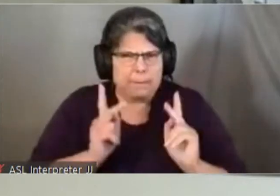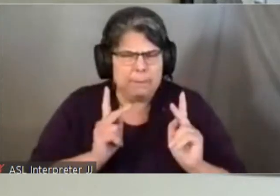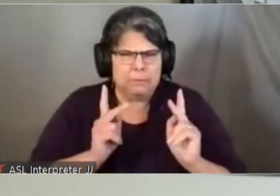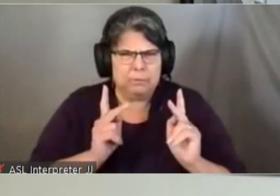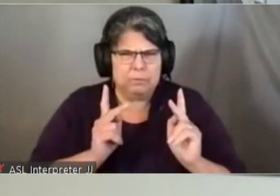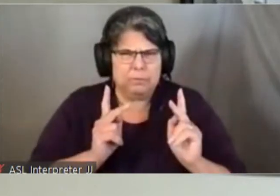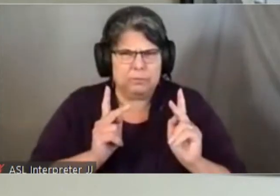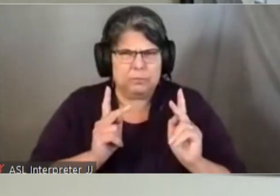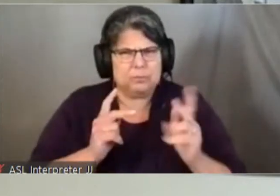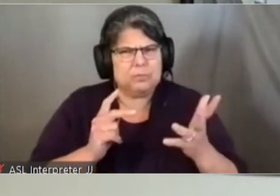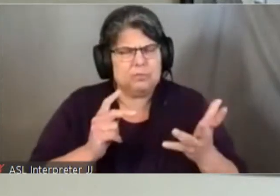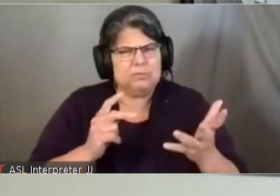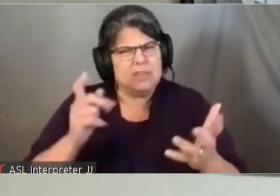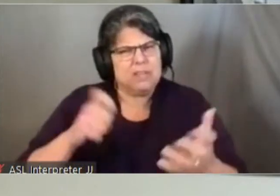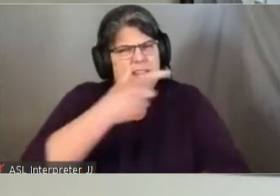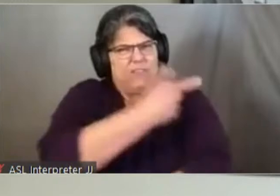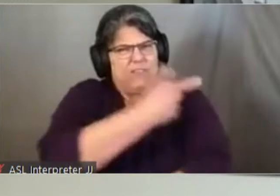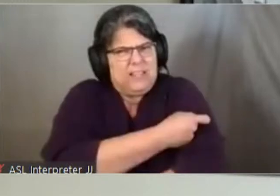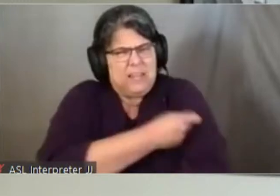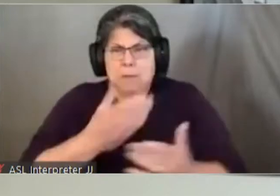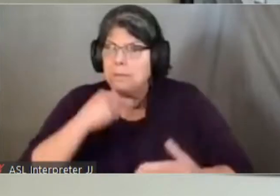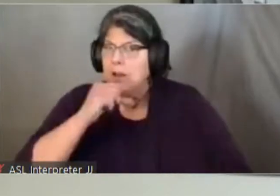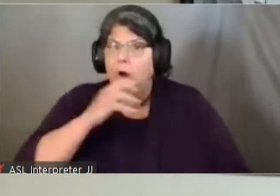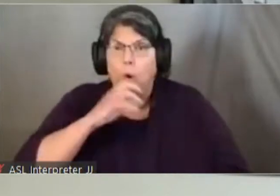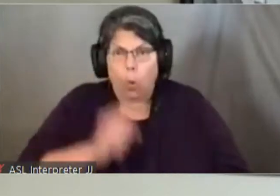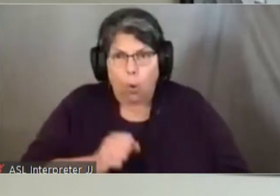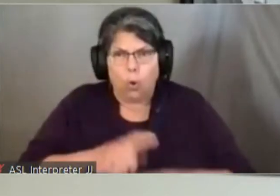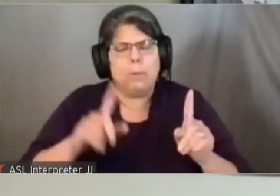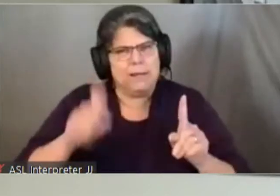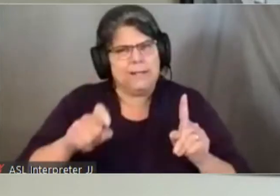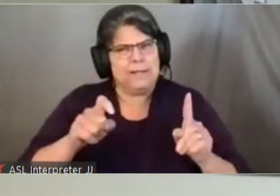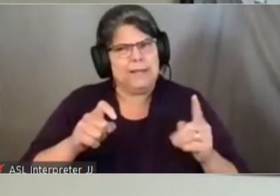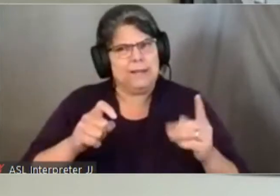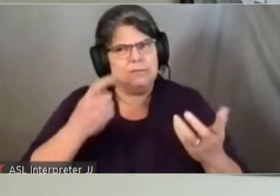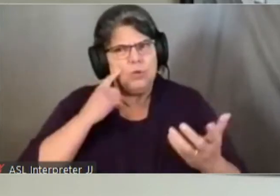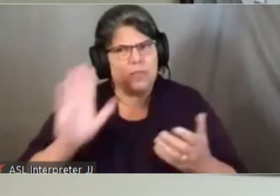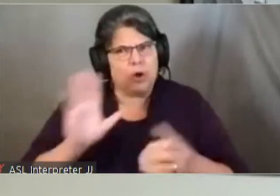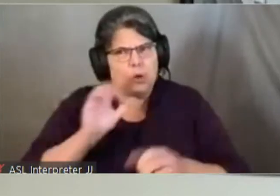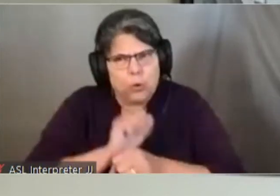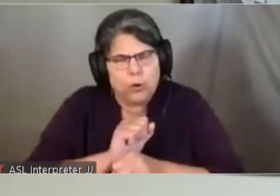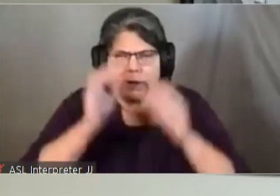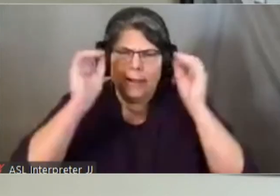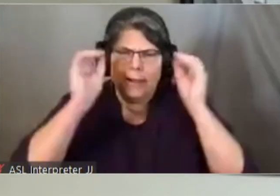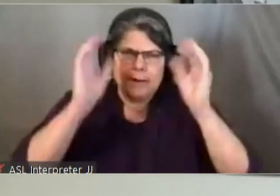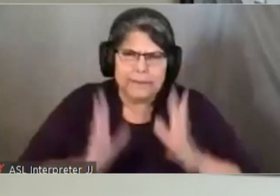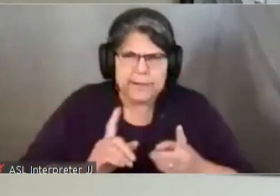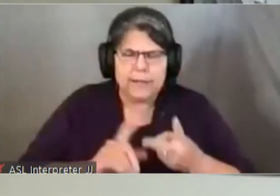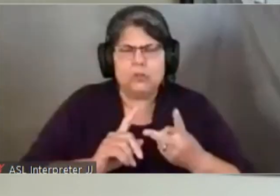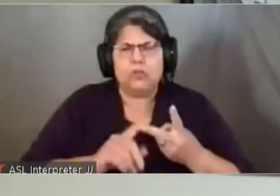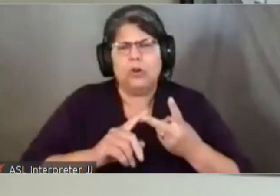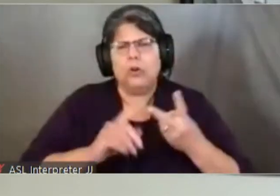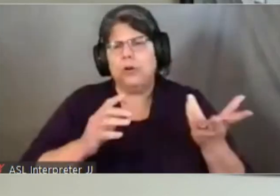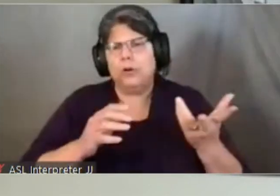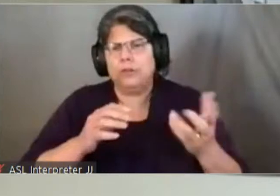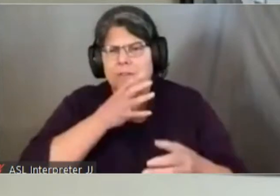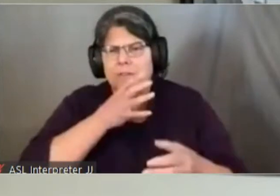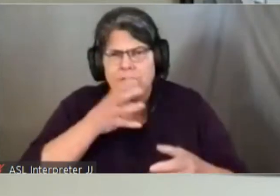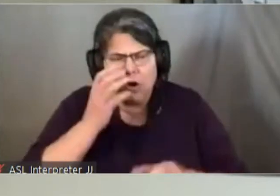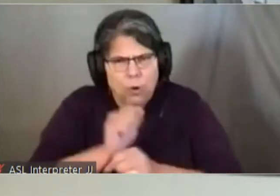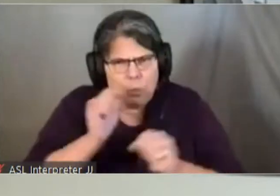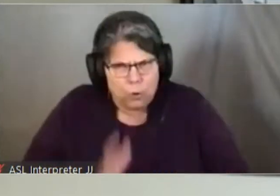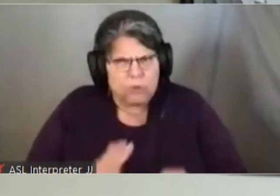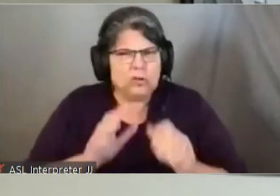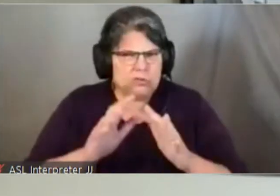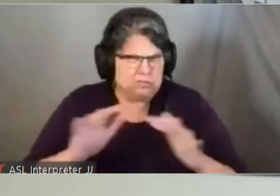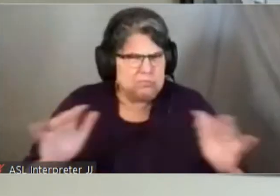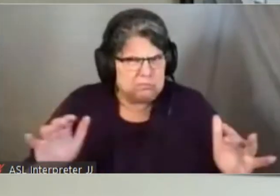their employment. For example, teachers at mass vaccine events, agricultural workers. And for those who do not have a medical